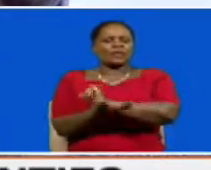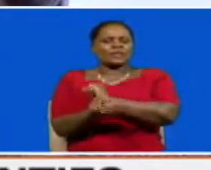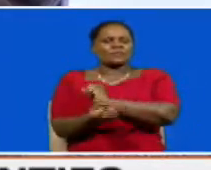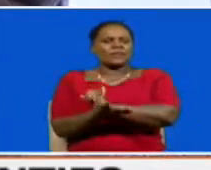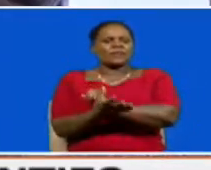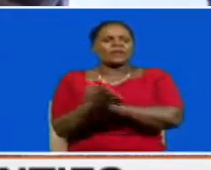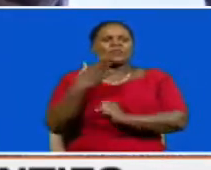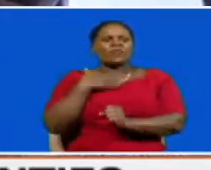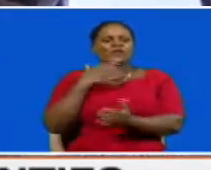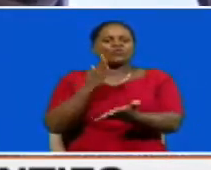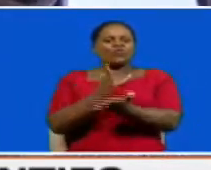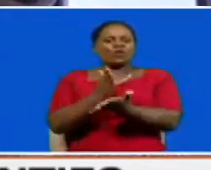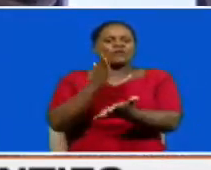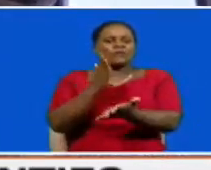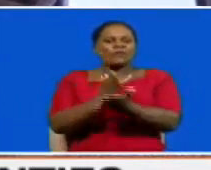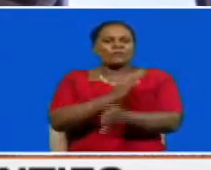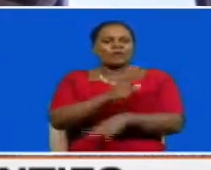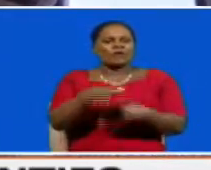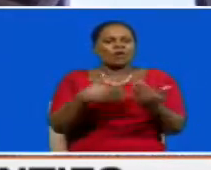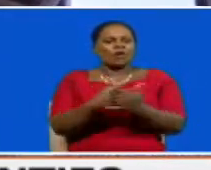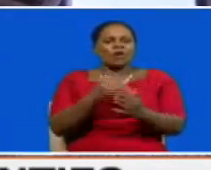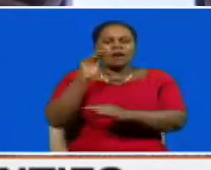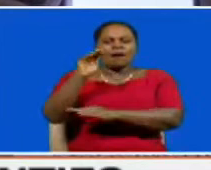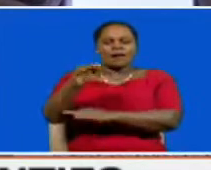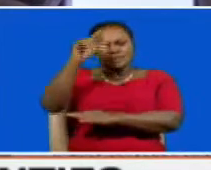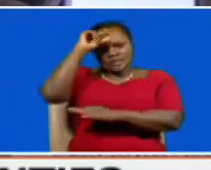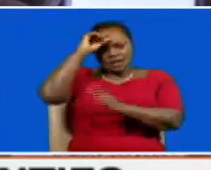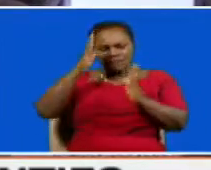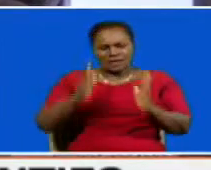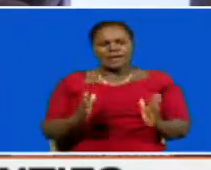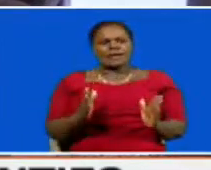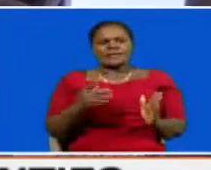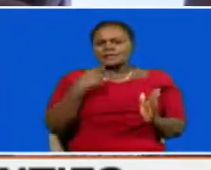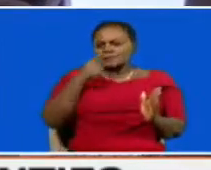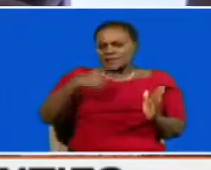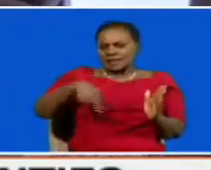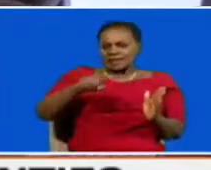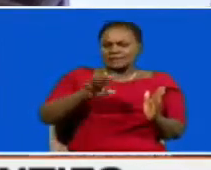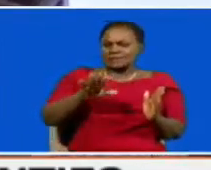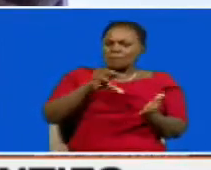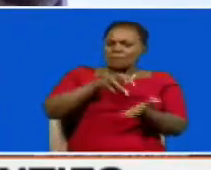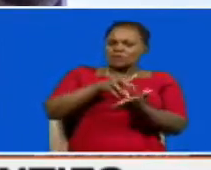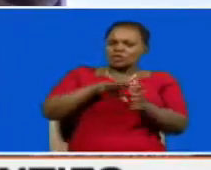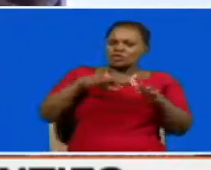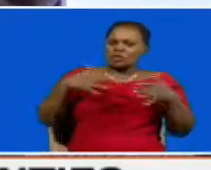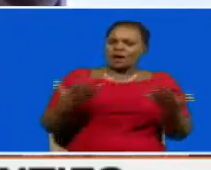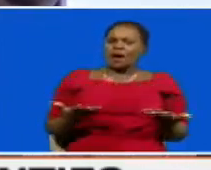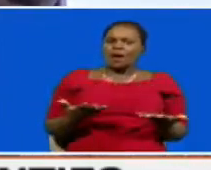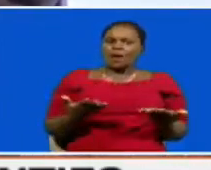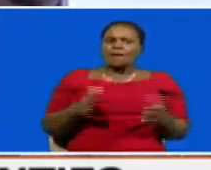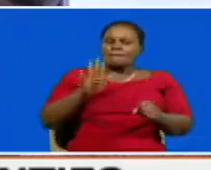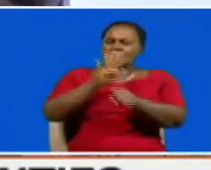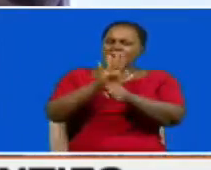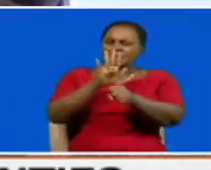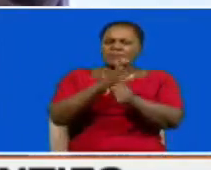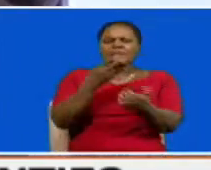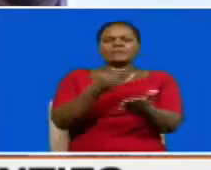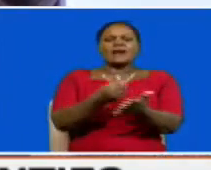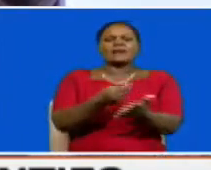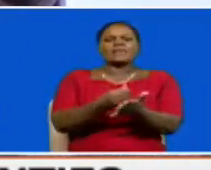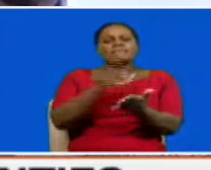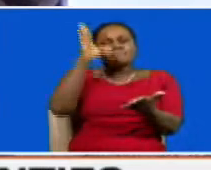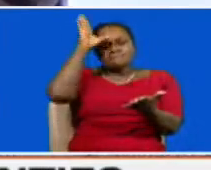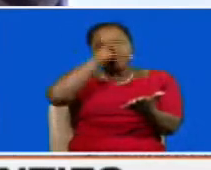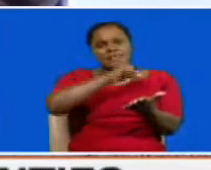want to verify all those things. We want to call the governors to at least tell us what is the position for the bending bills, because billions of money, shillings are